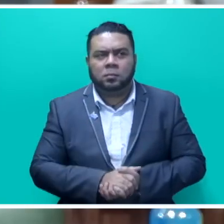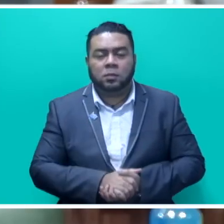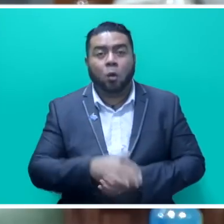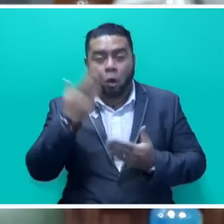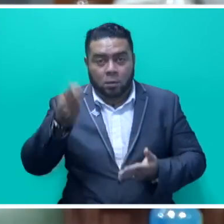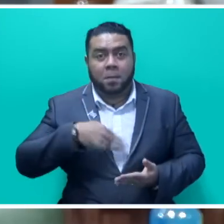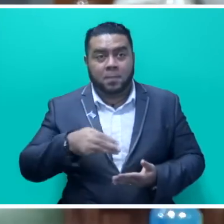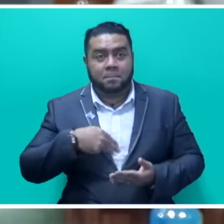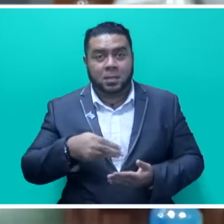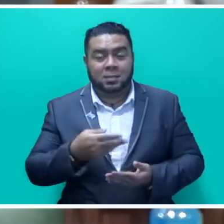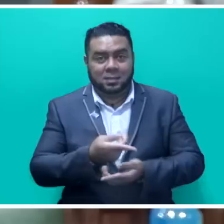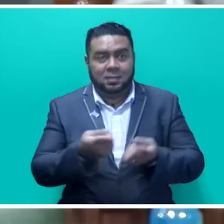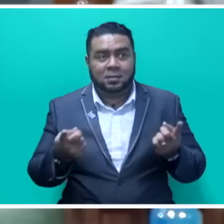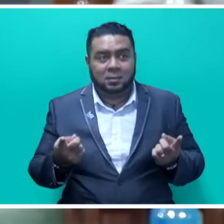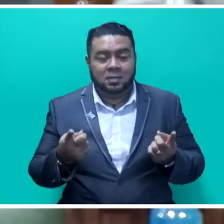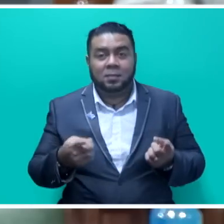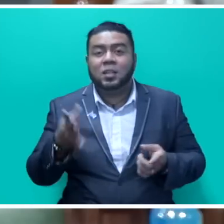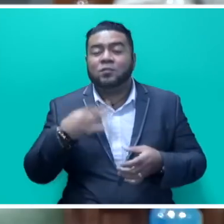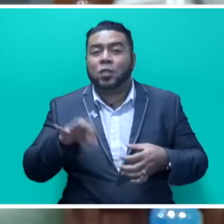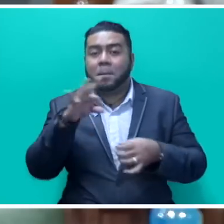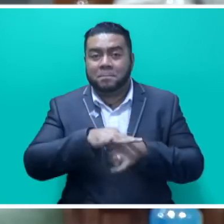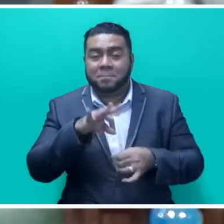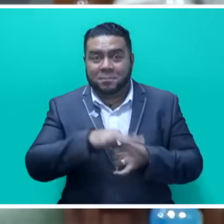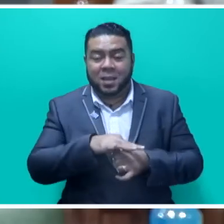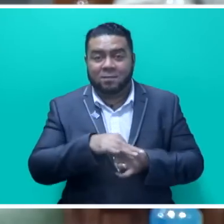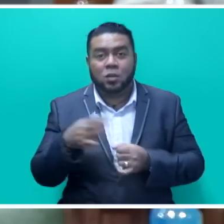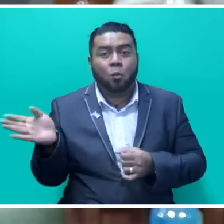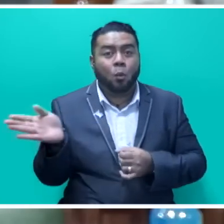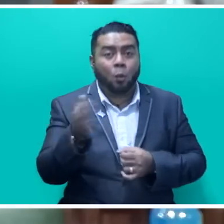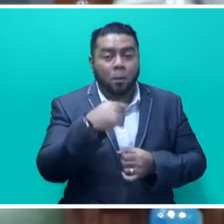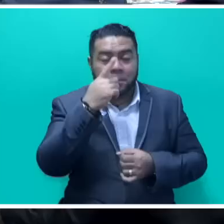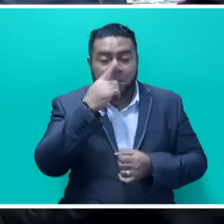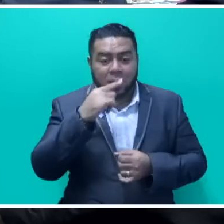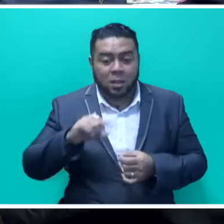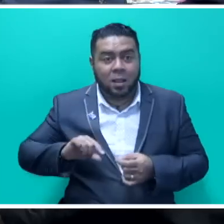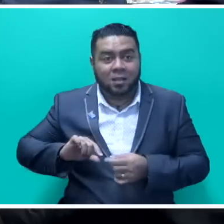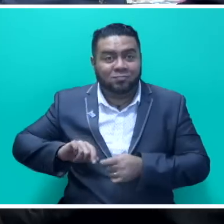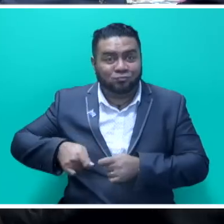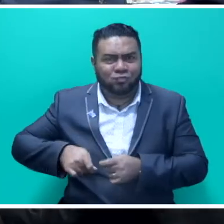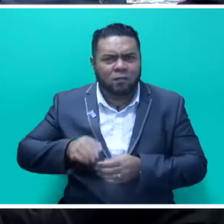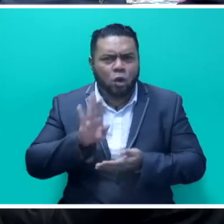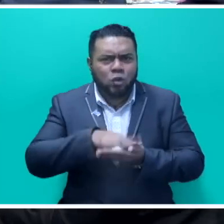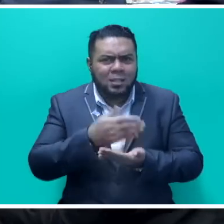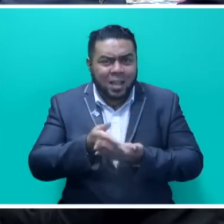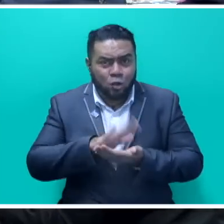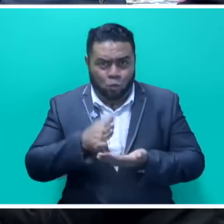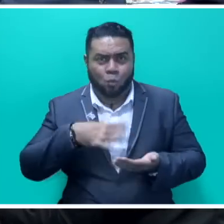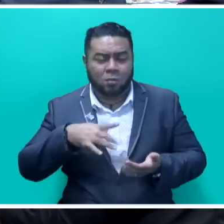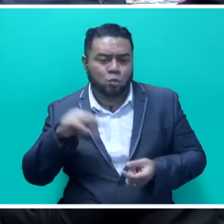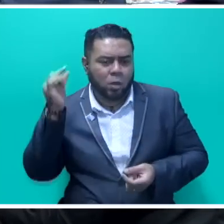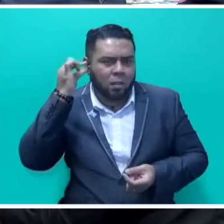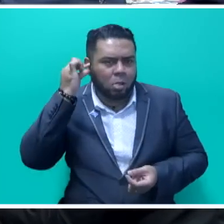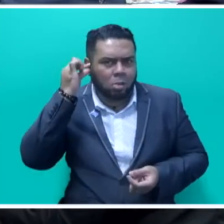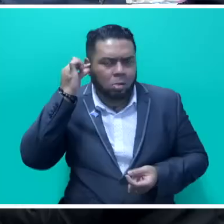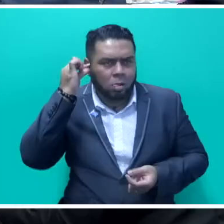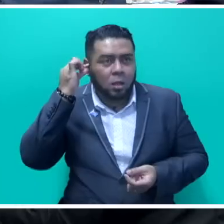members, just for the benefit of all in tuning into the translation, it